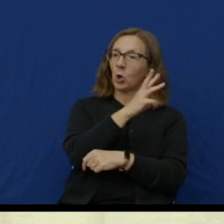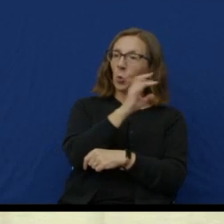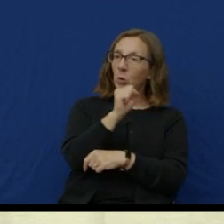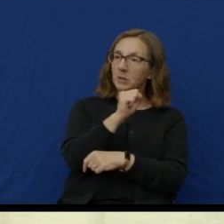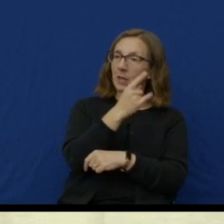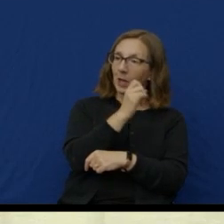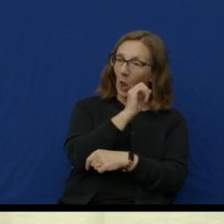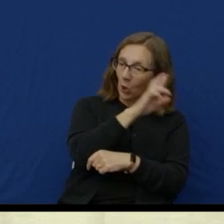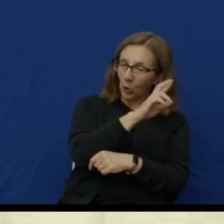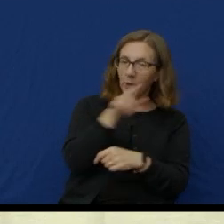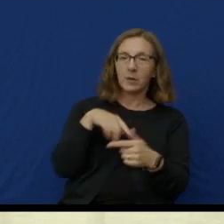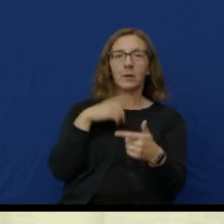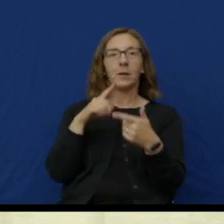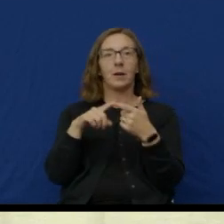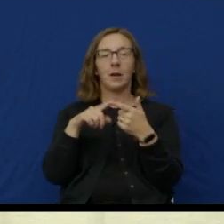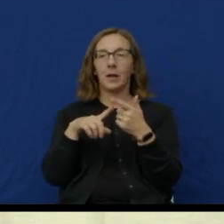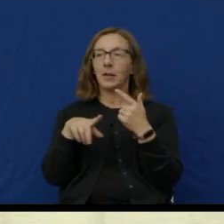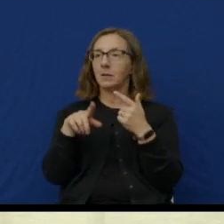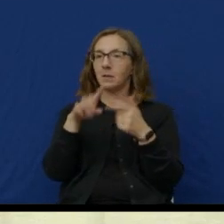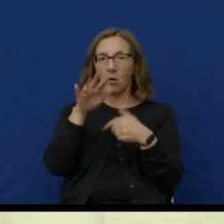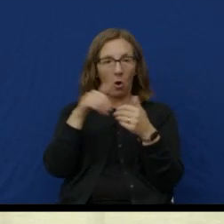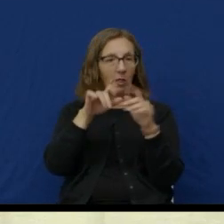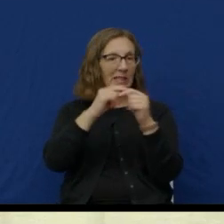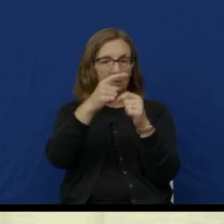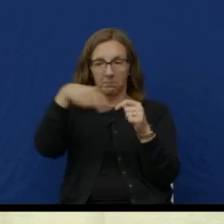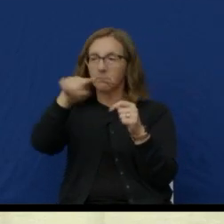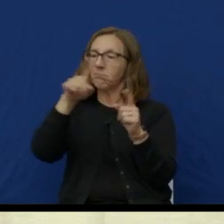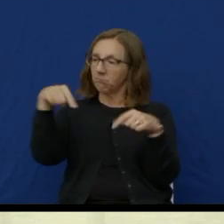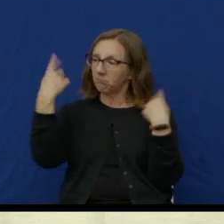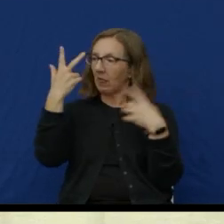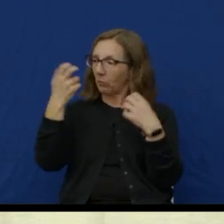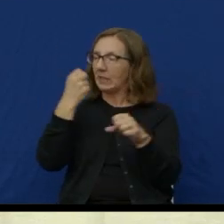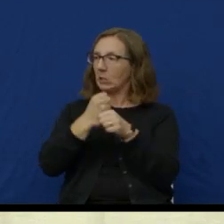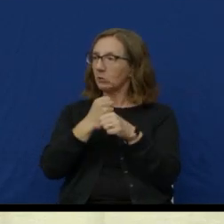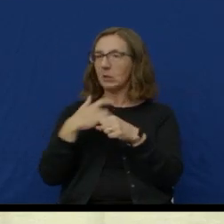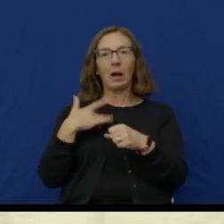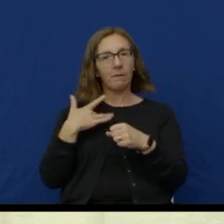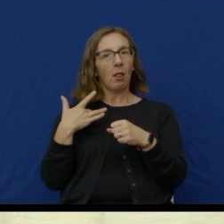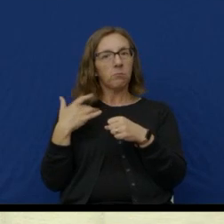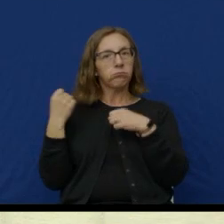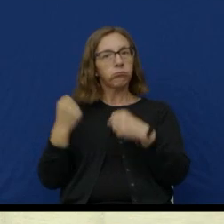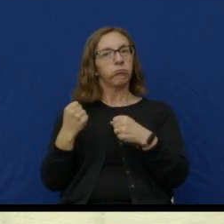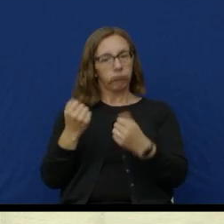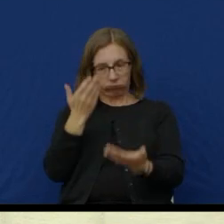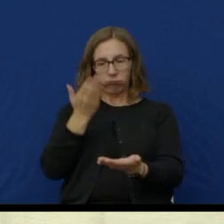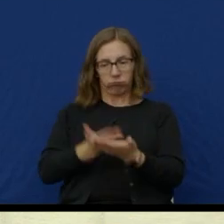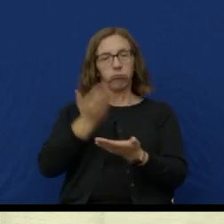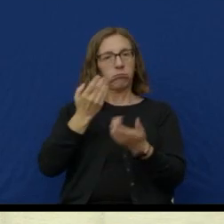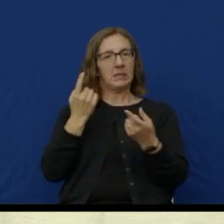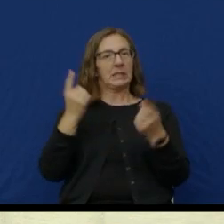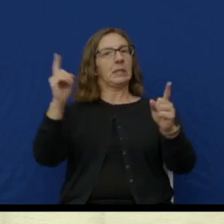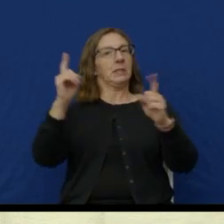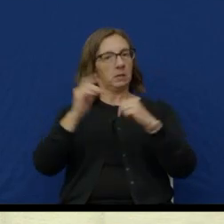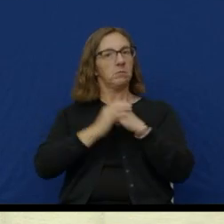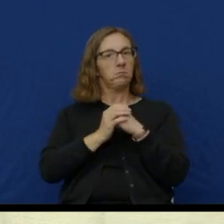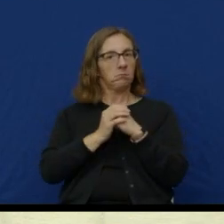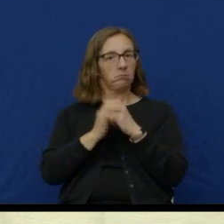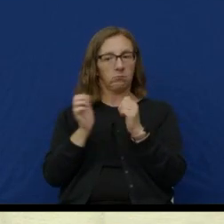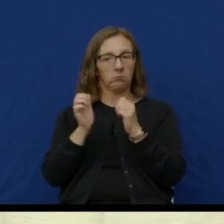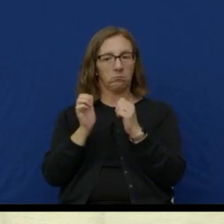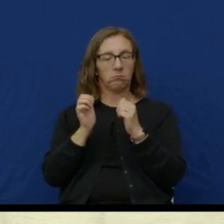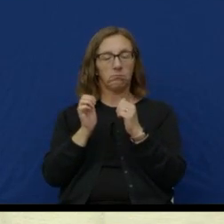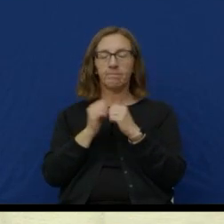the DEIB team have accomplished over the past 3 years, we have a resounding success with that